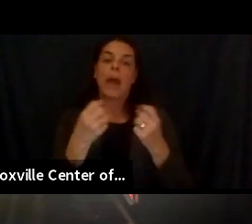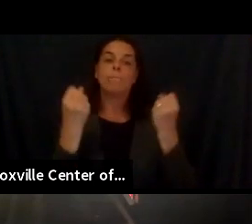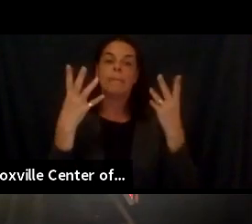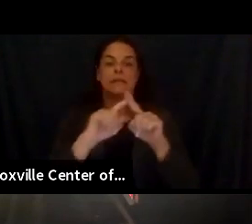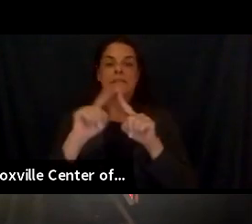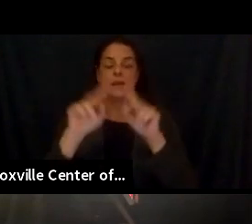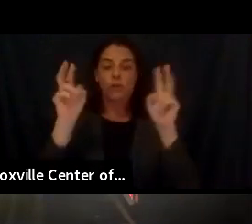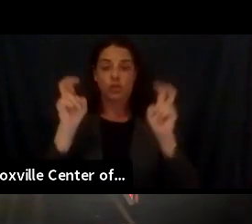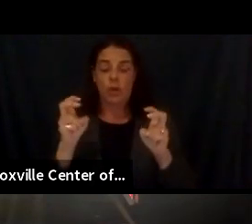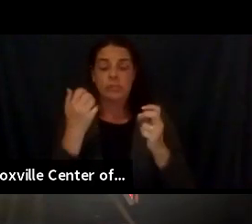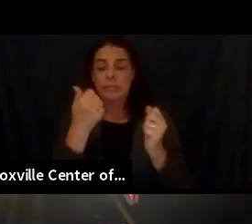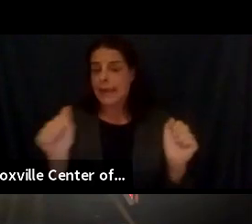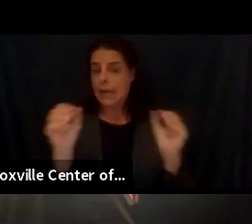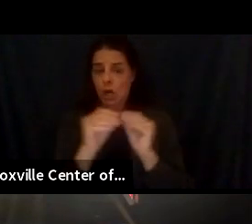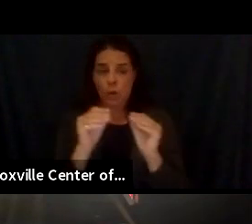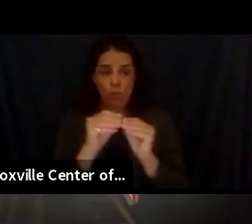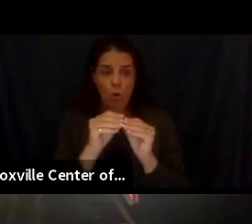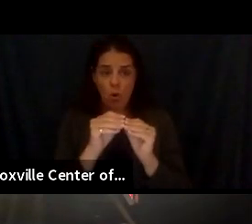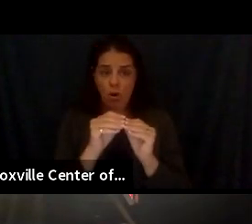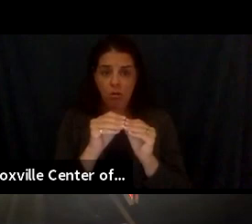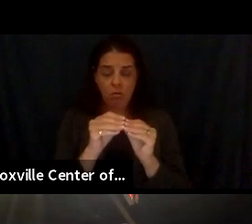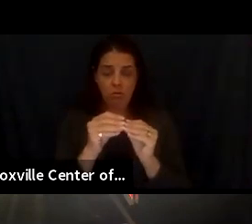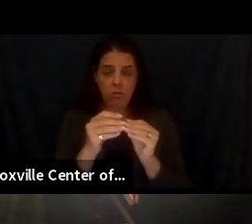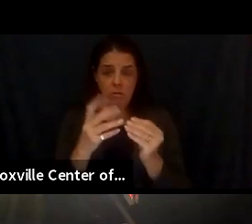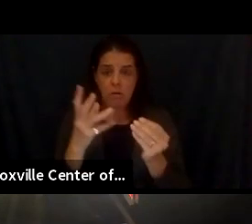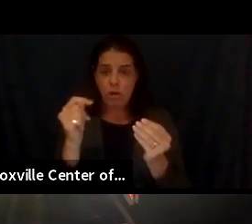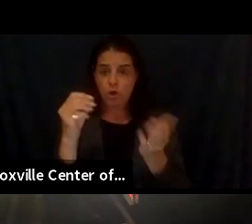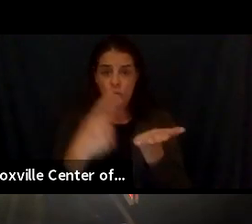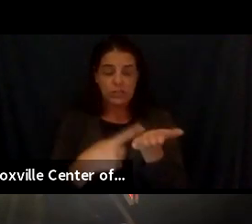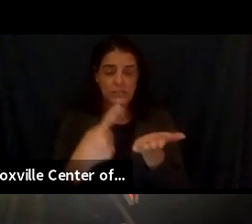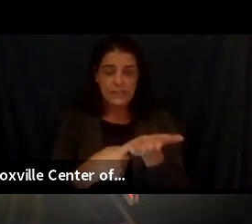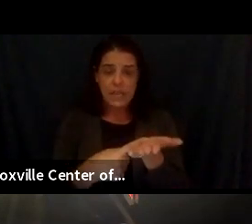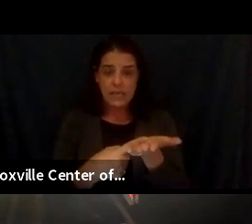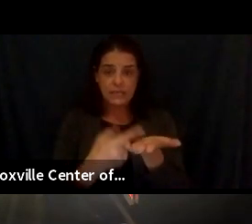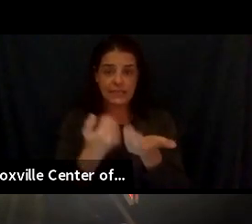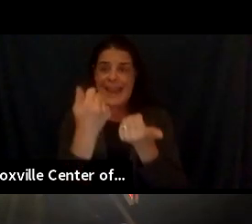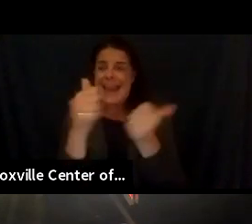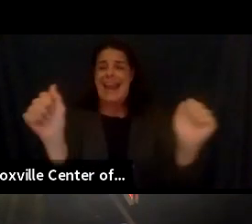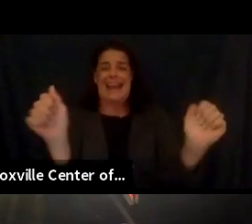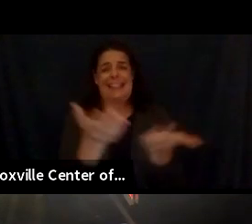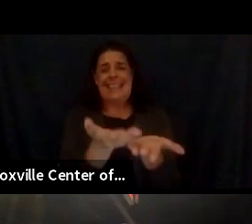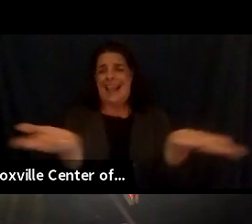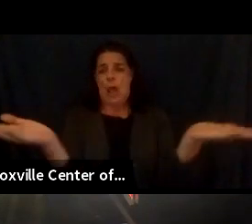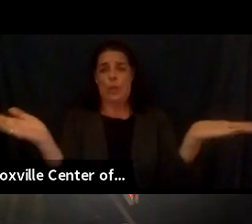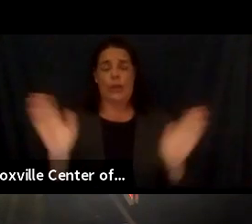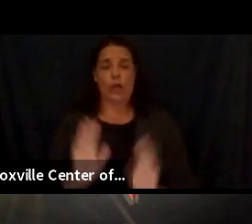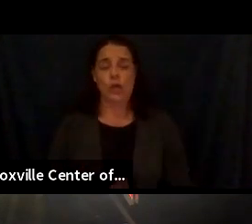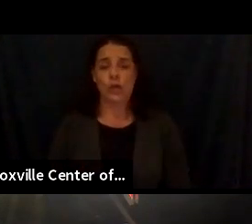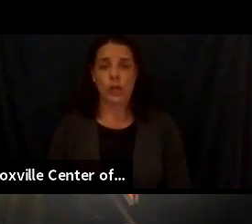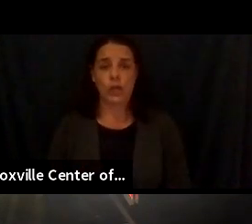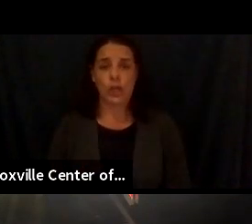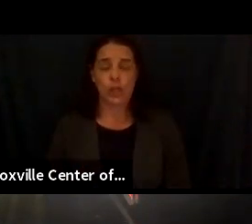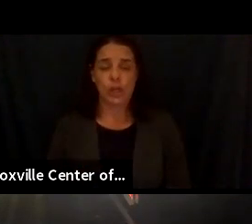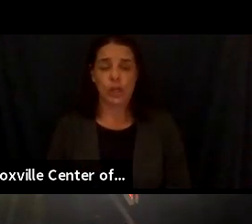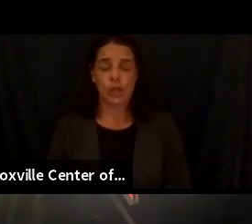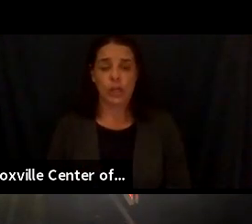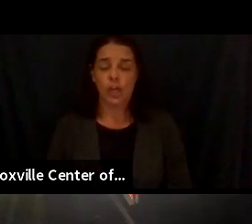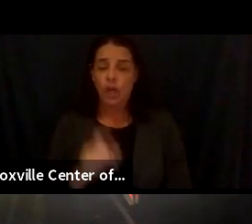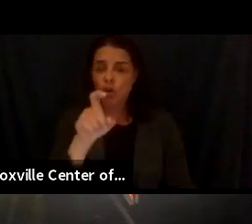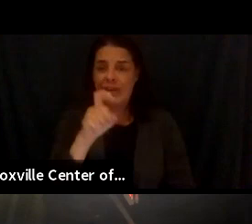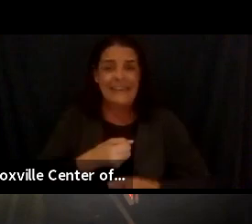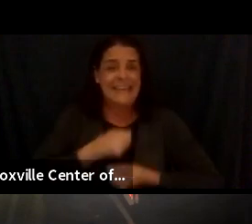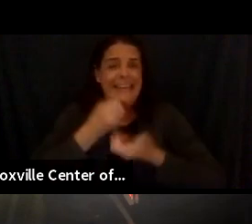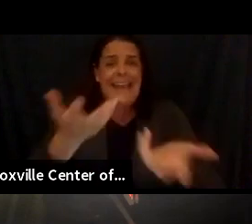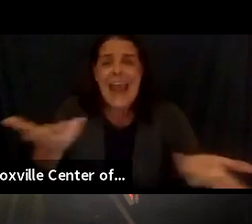topics. Any other thing to come before? Anything out there just sort of searing you? You need to get it